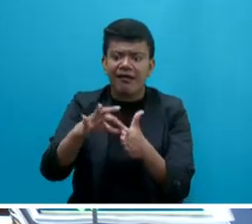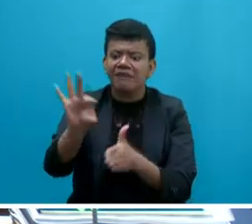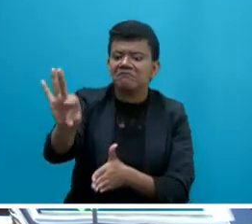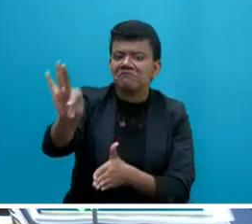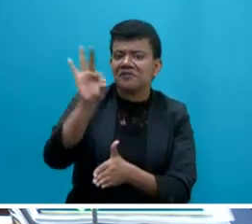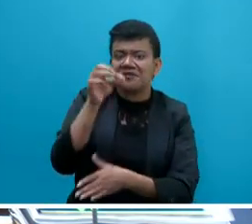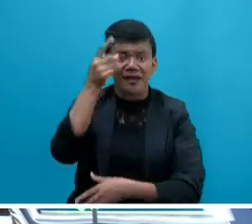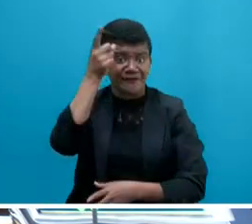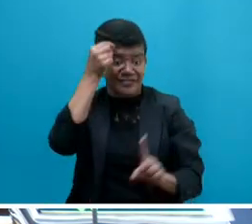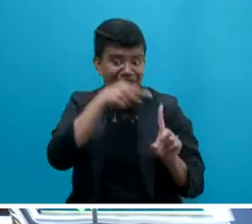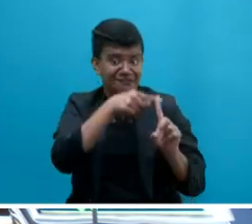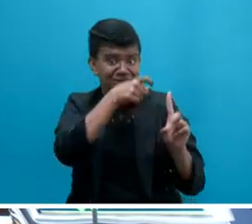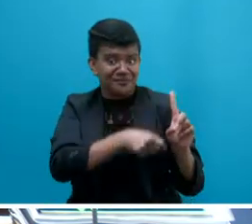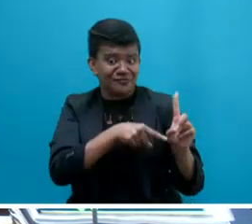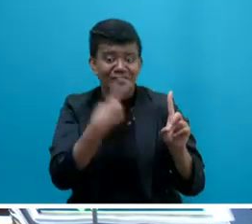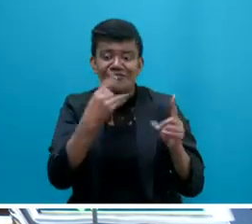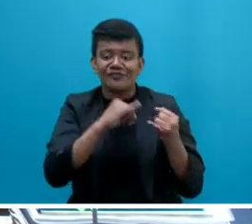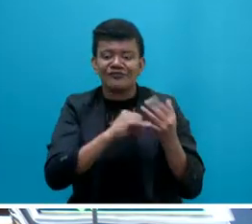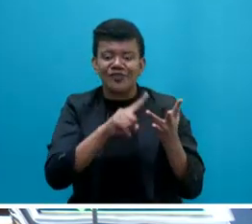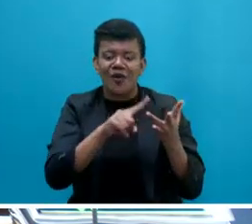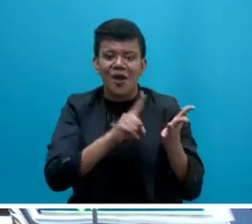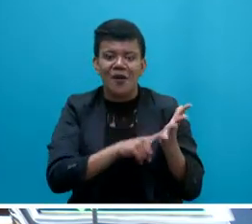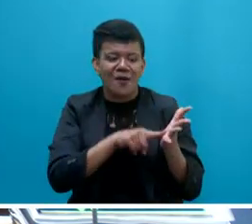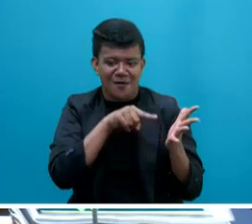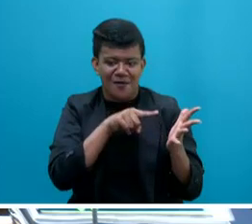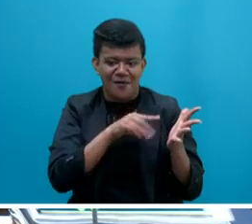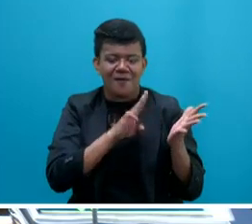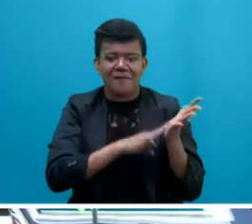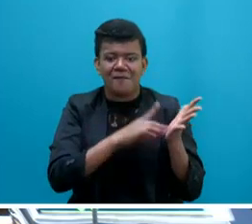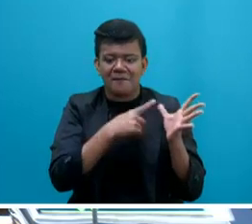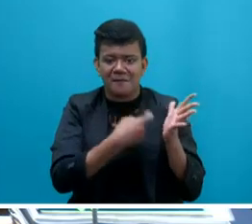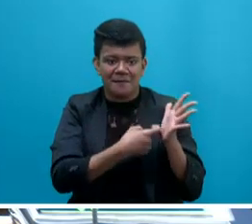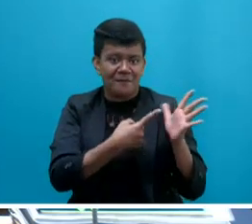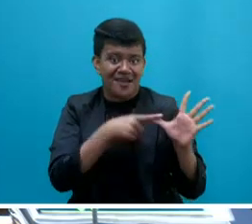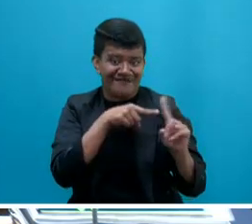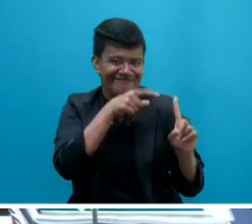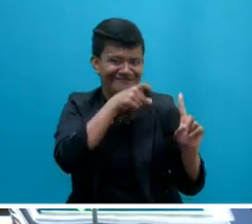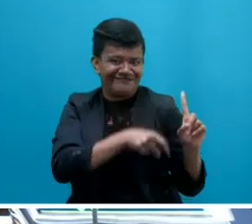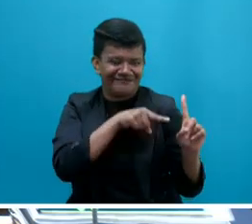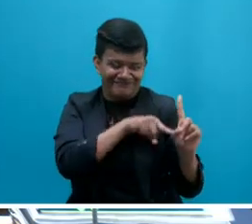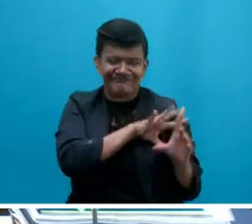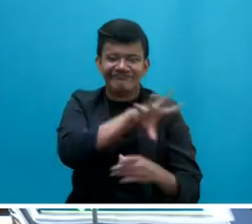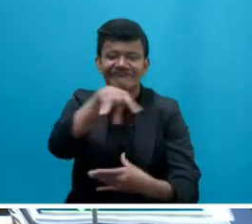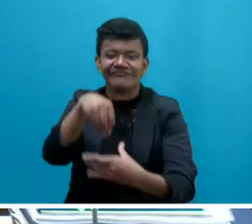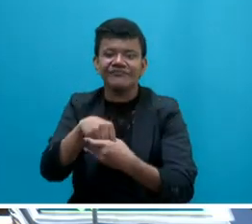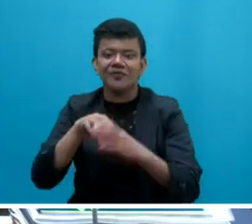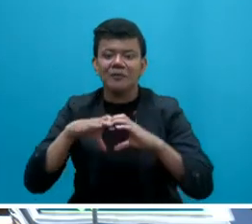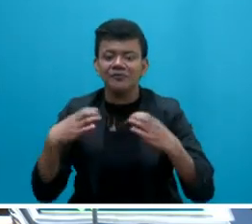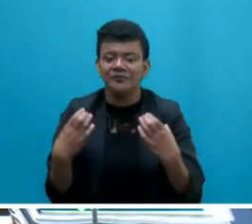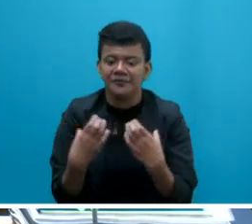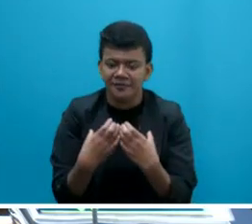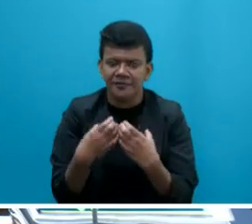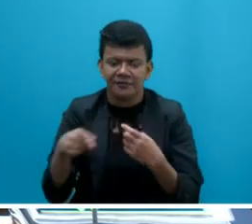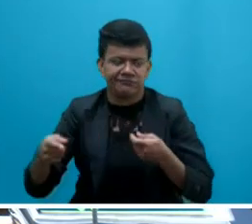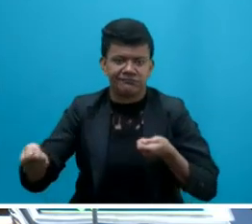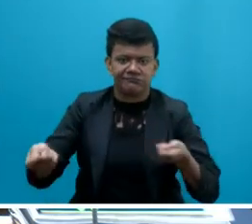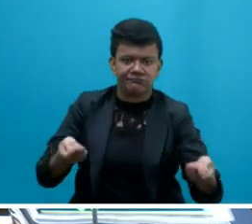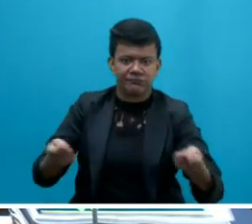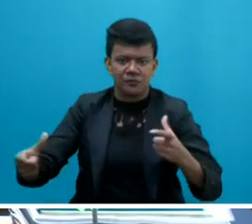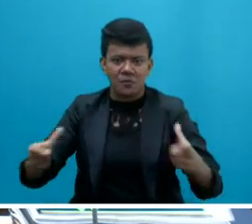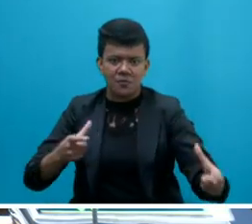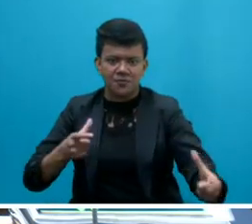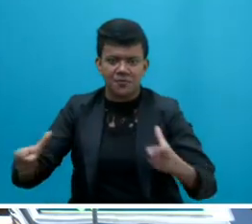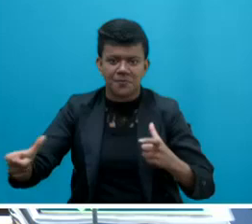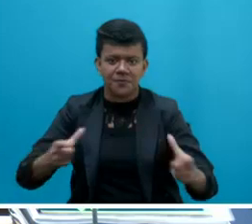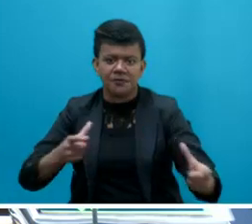Ambassador Solomara to be at the helm of the organization. Managing the geopolitical tensions of the various state and